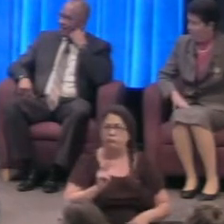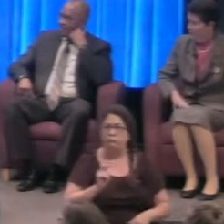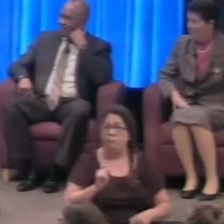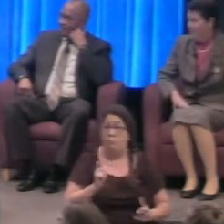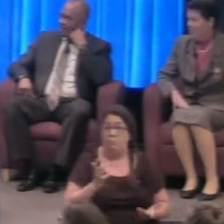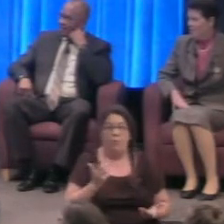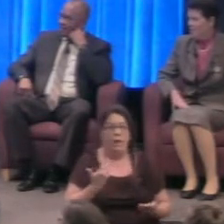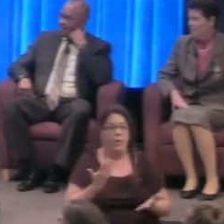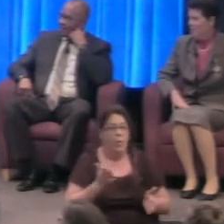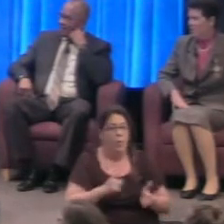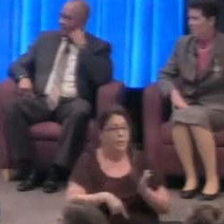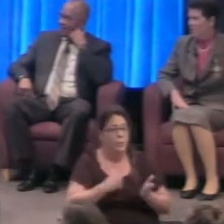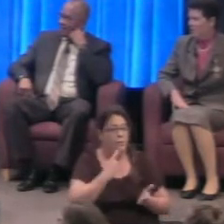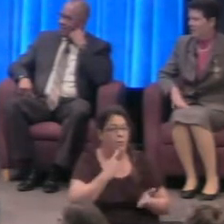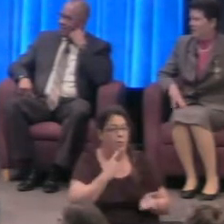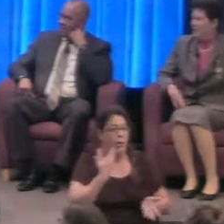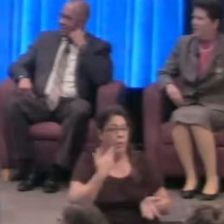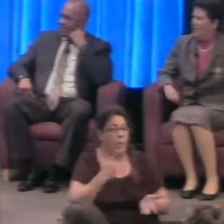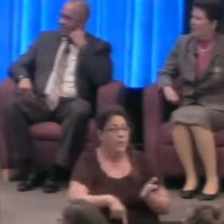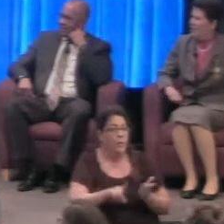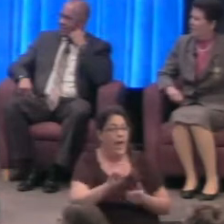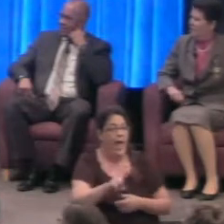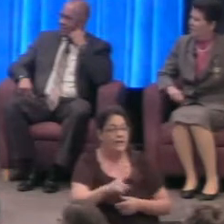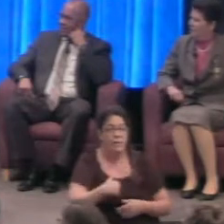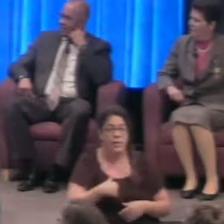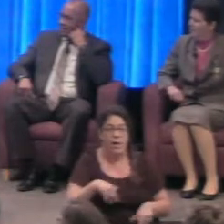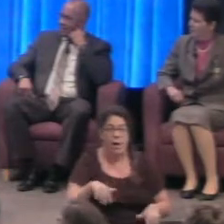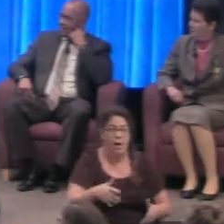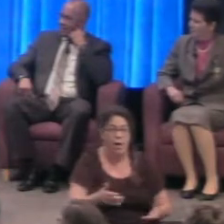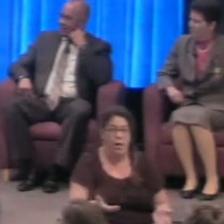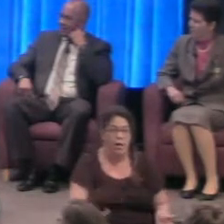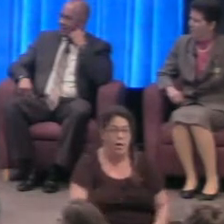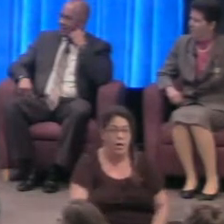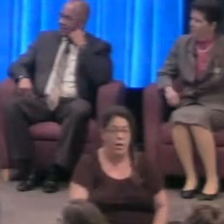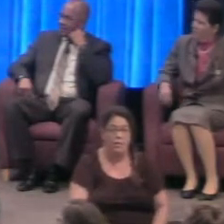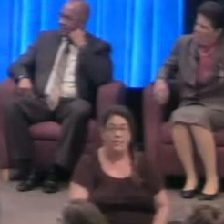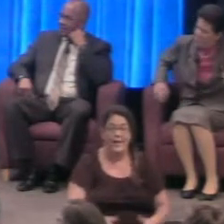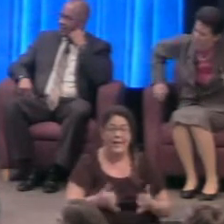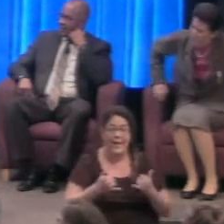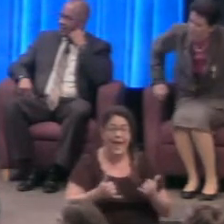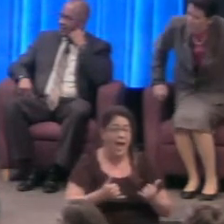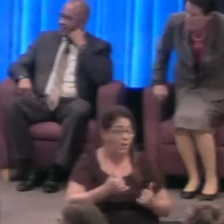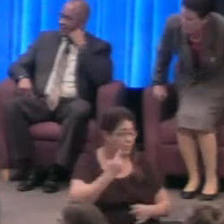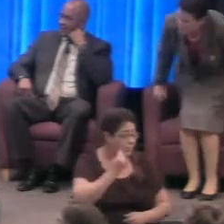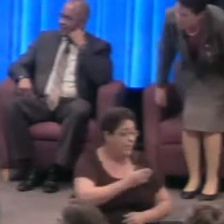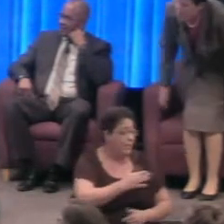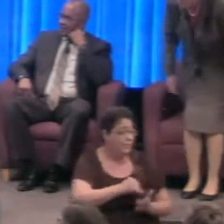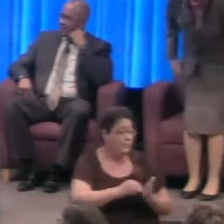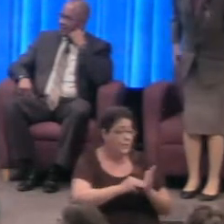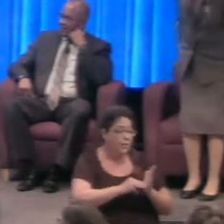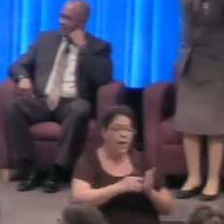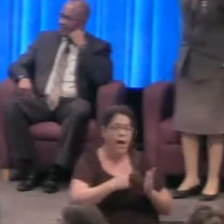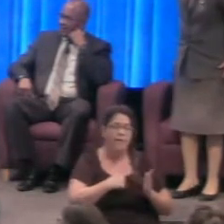ask at the time. So I was kind of dumbfounded. But I just want to say, Ms. Miller, I've learned a lot from your mentorship